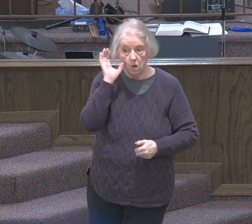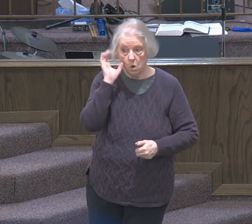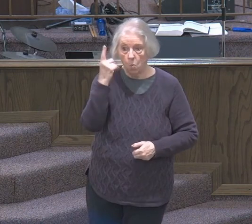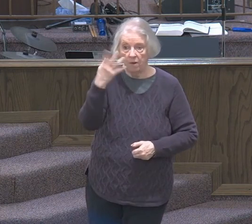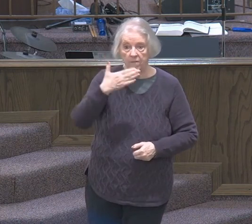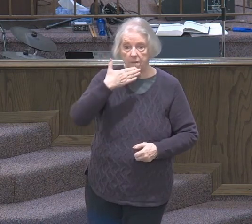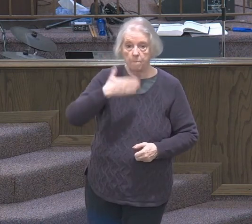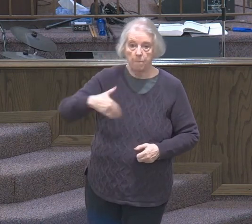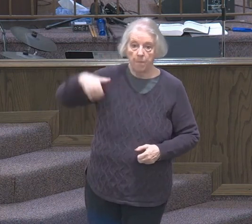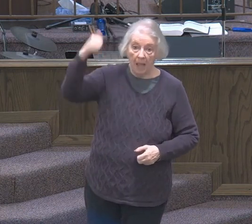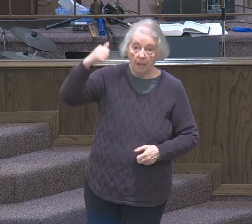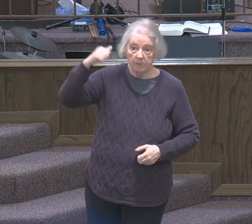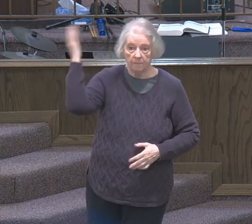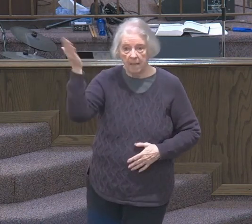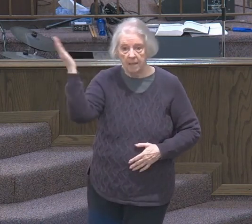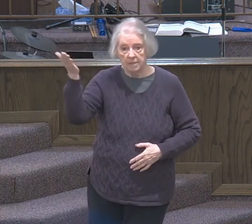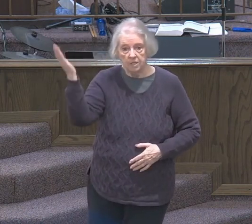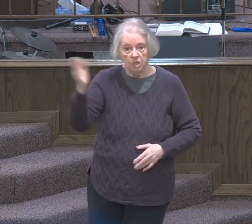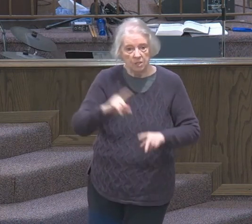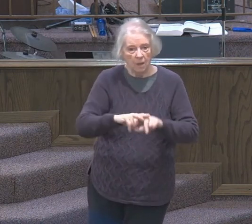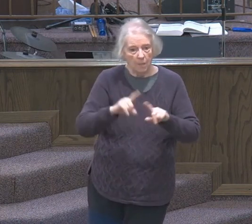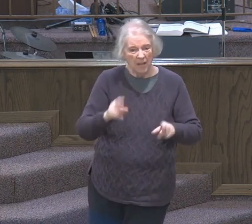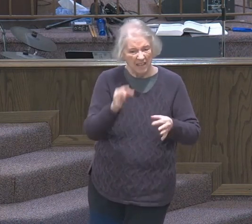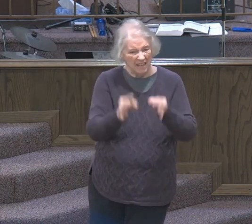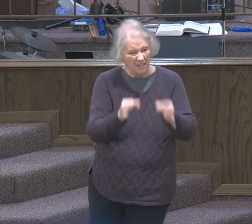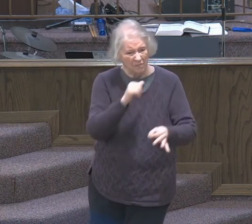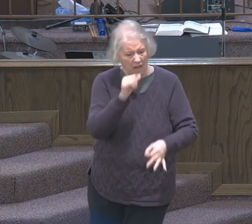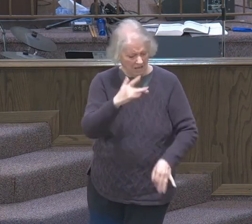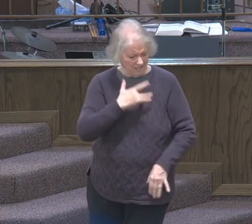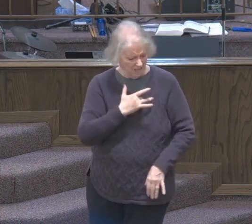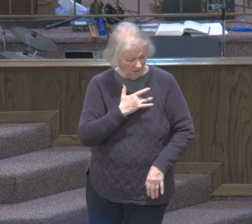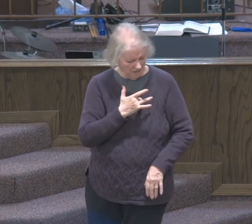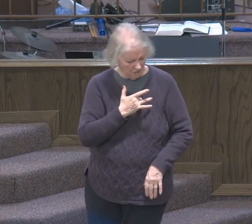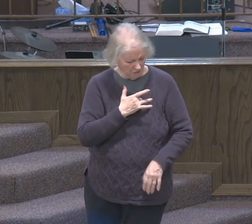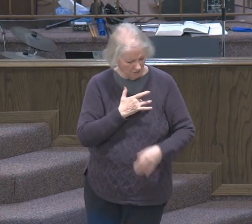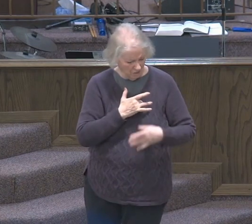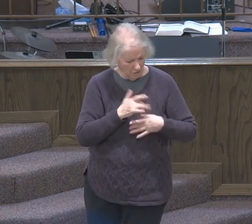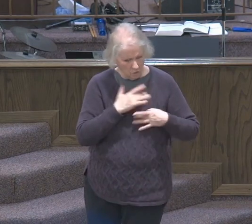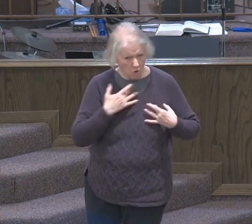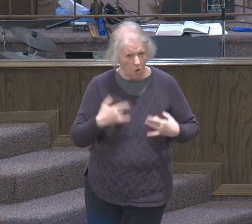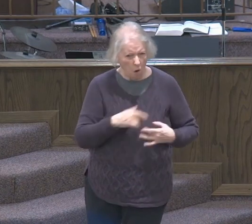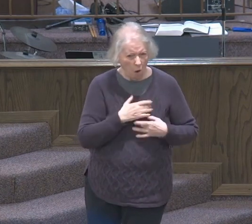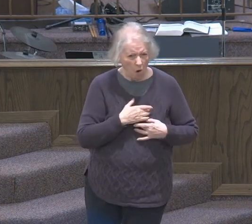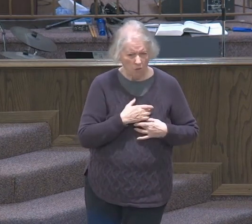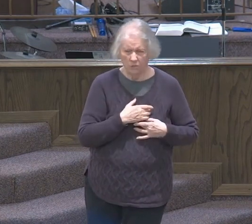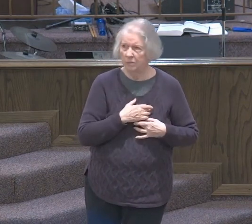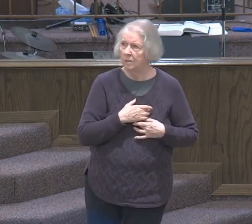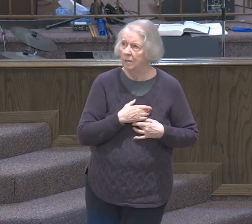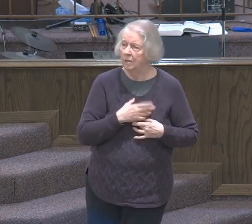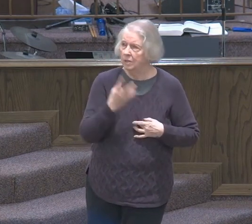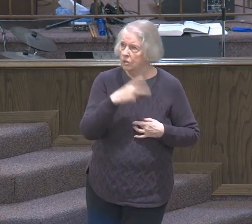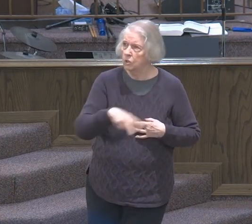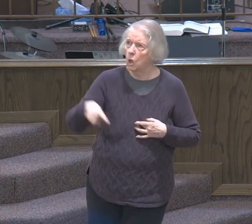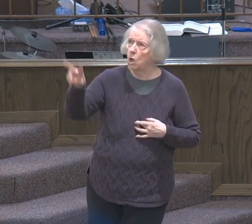preached. But if it doesn't move you to repentance, yes, believer,